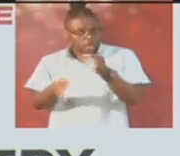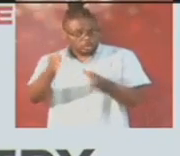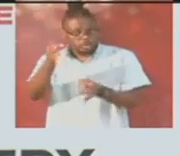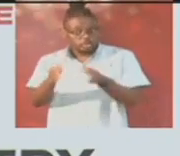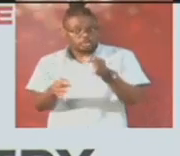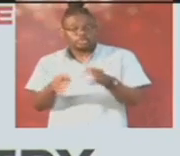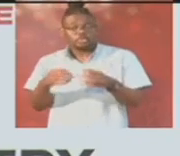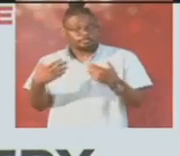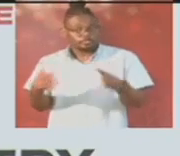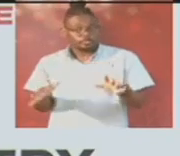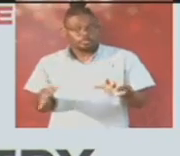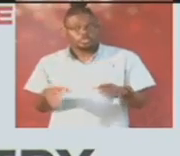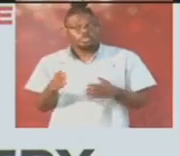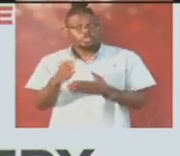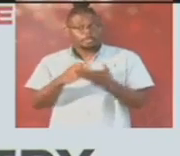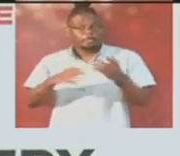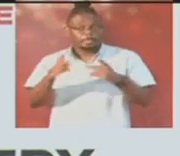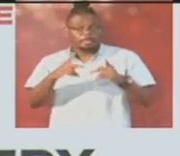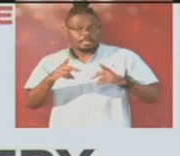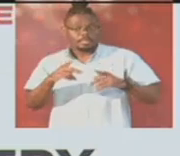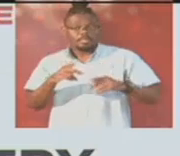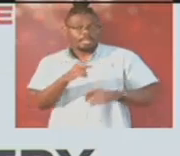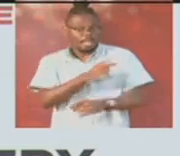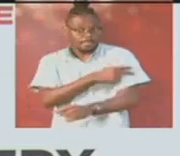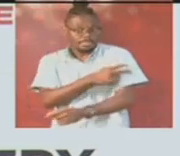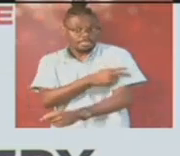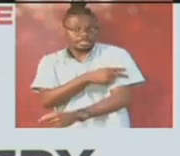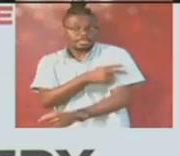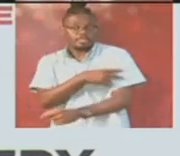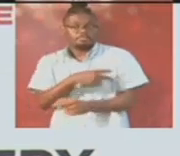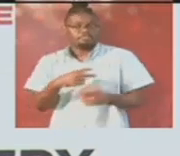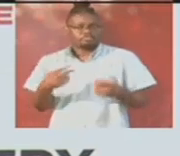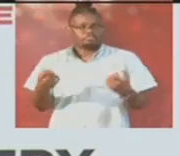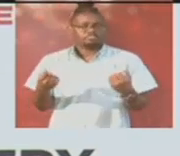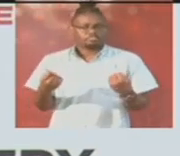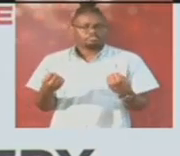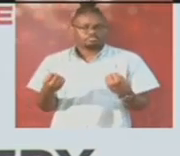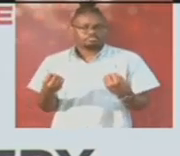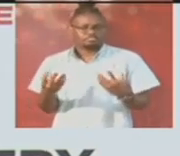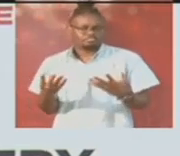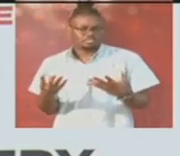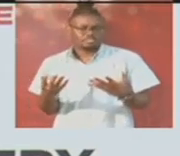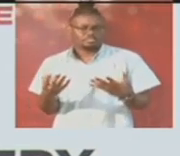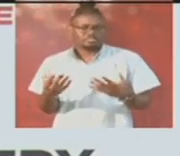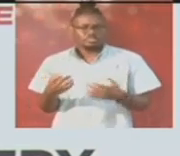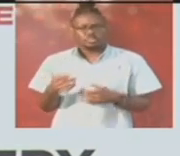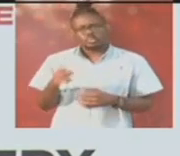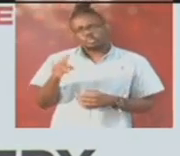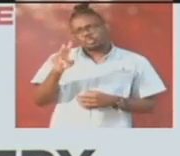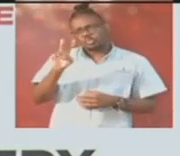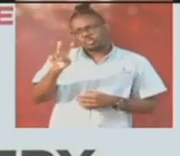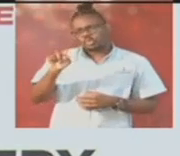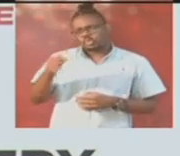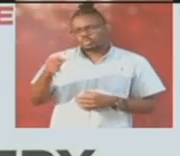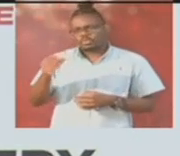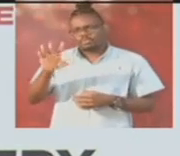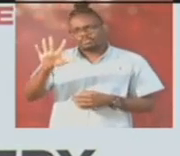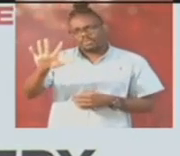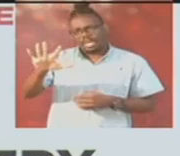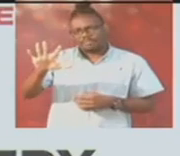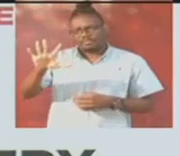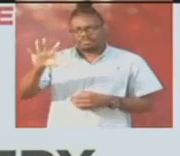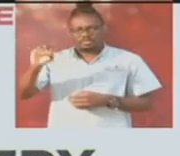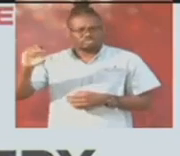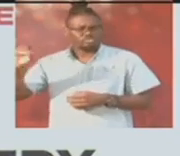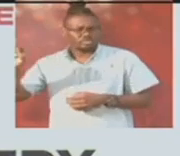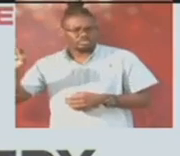some persons in defense force and so on, that will be about another 2,005 to 3,000.